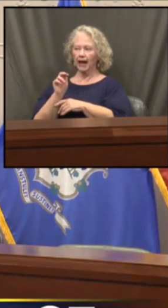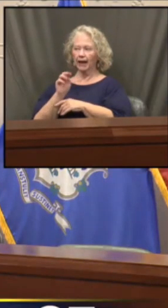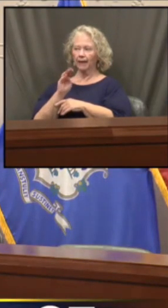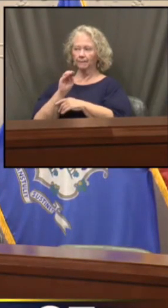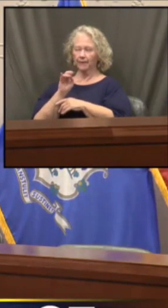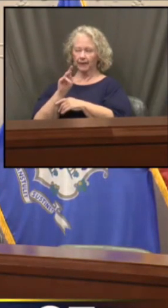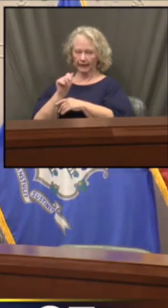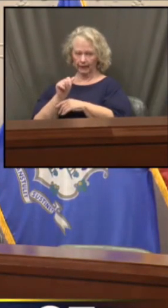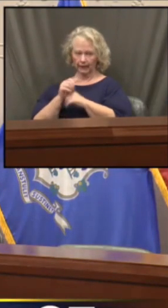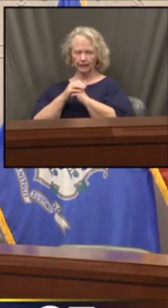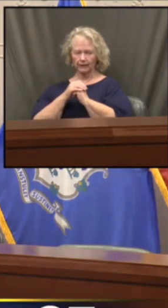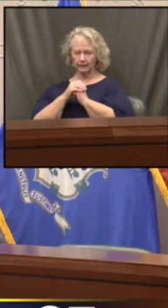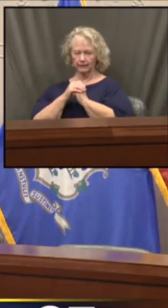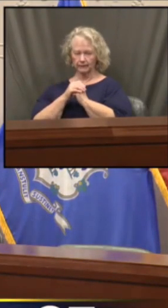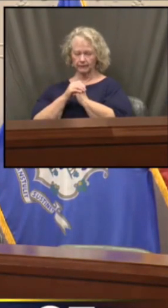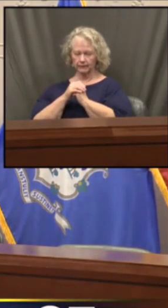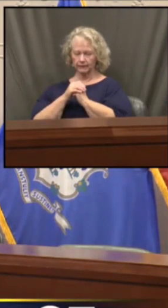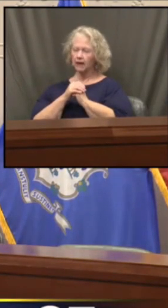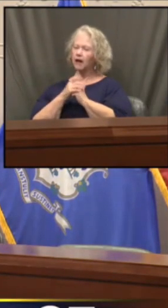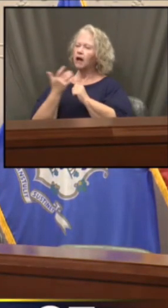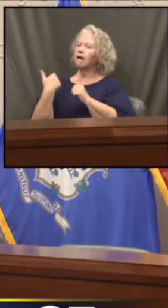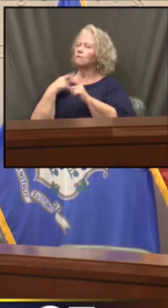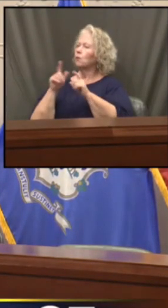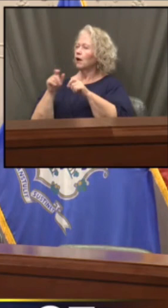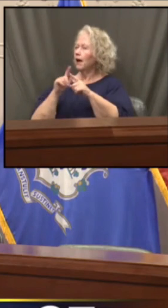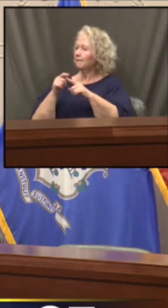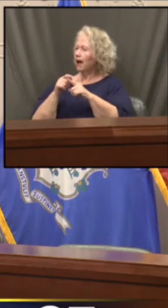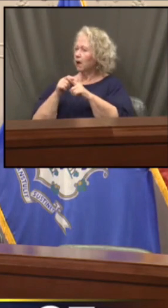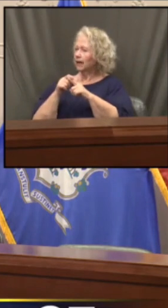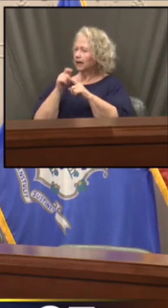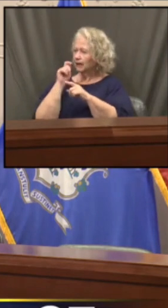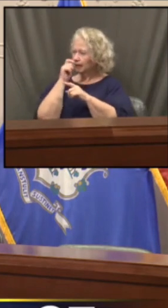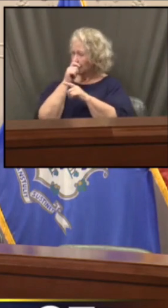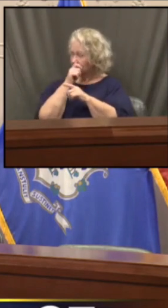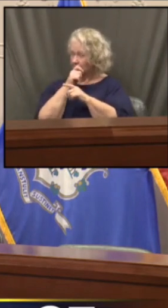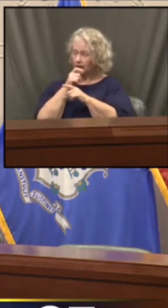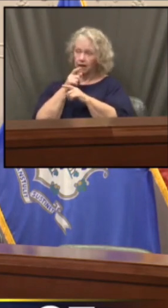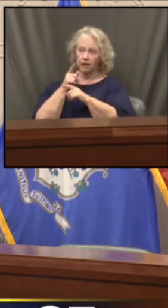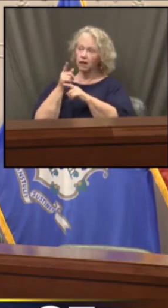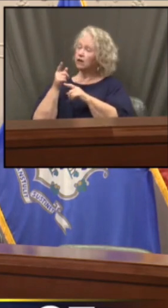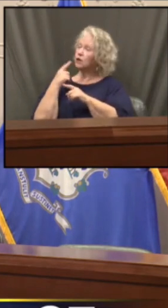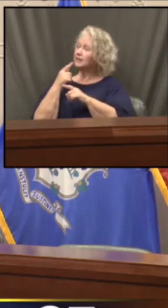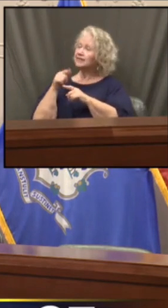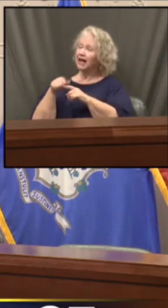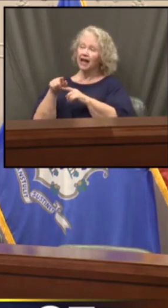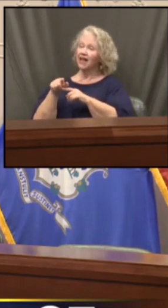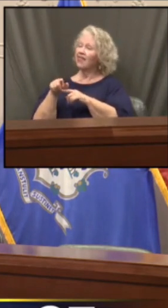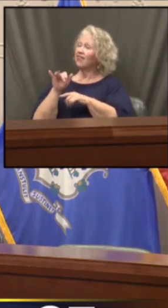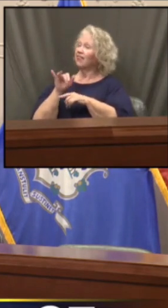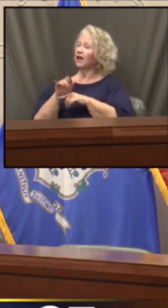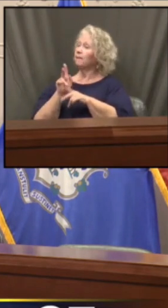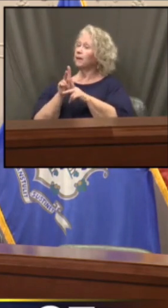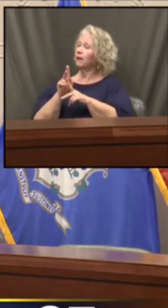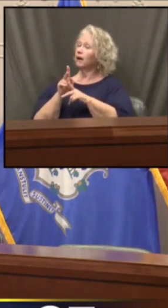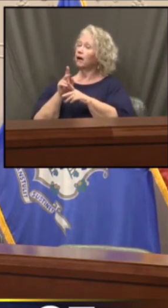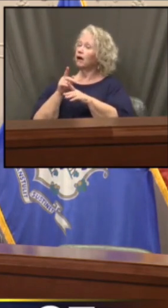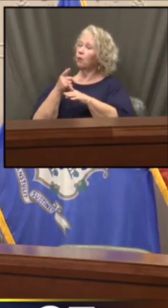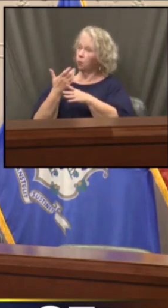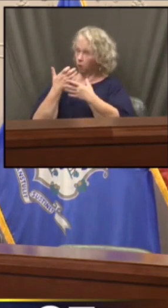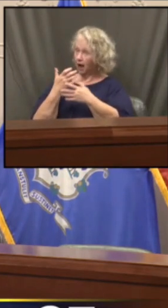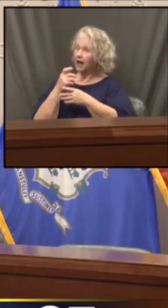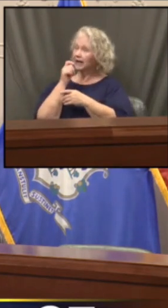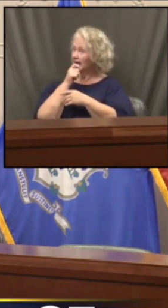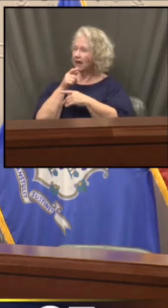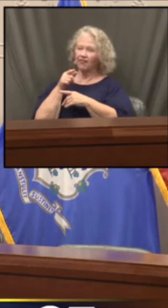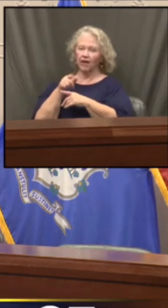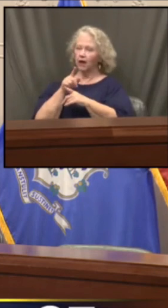Thanks. I just want to clarify on testing. The employees they're not going to be provided testing at their work site, correct? They have to go somewhere